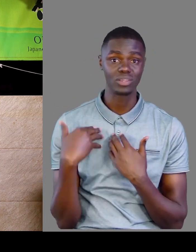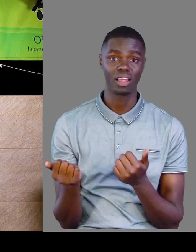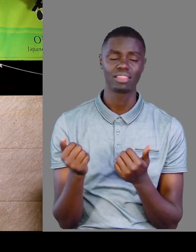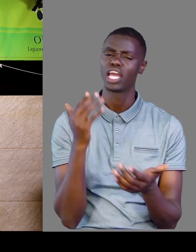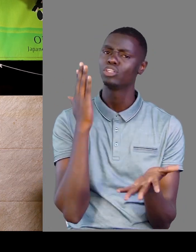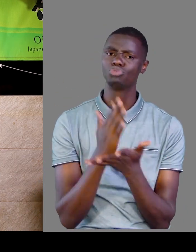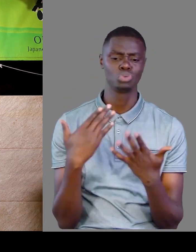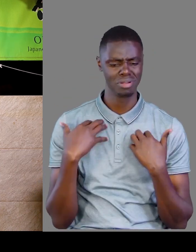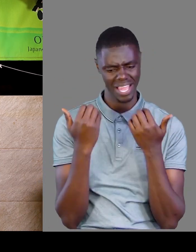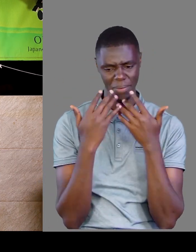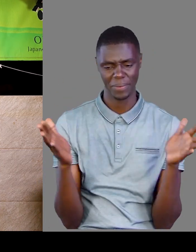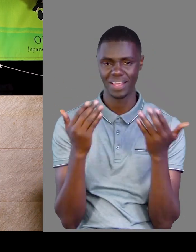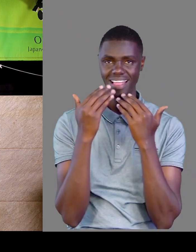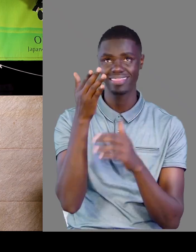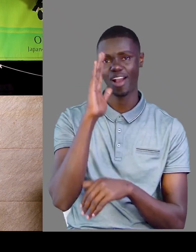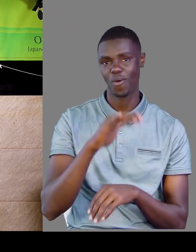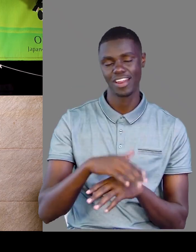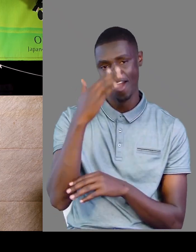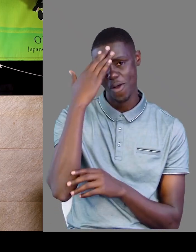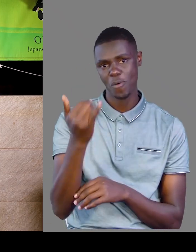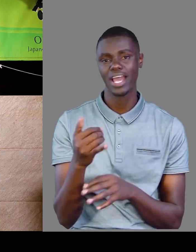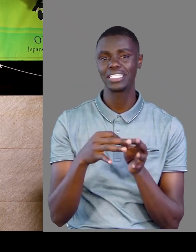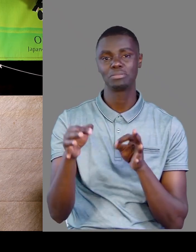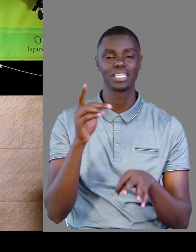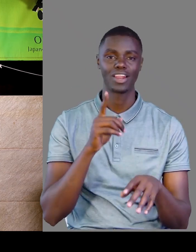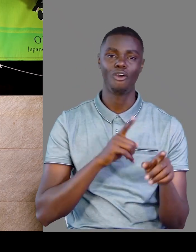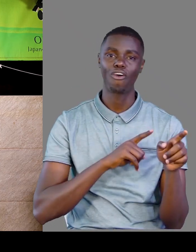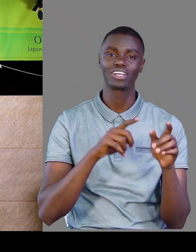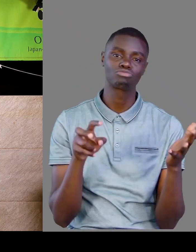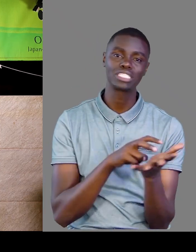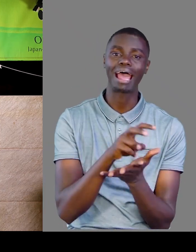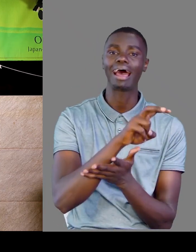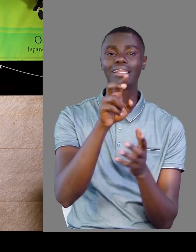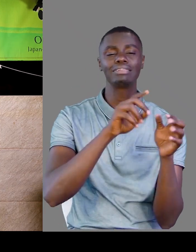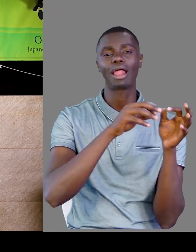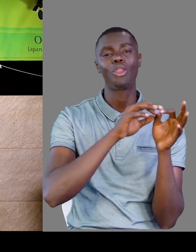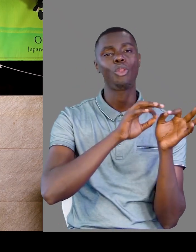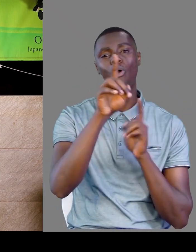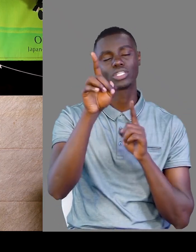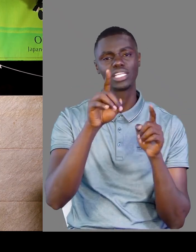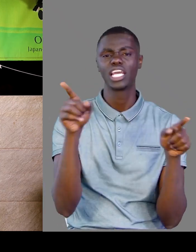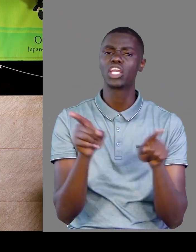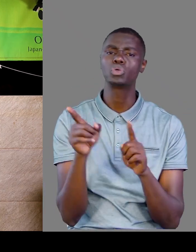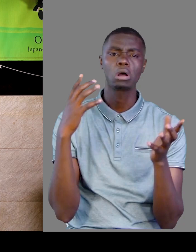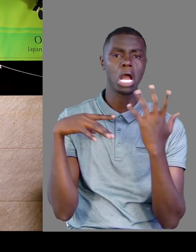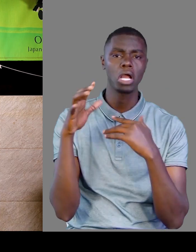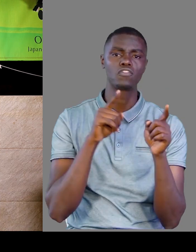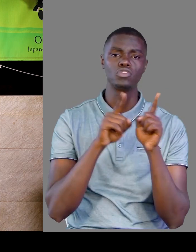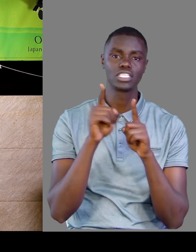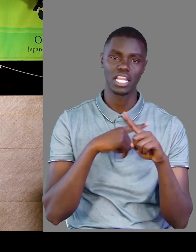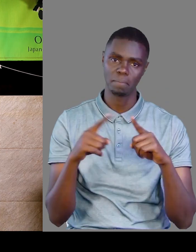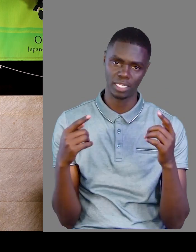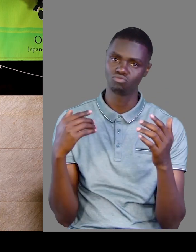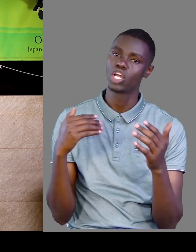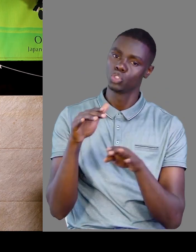healed. Thank God. I've healed because it's been such a long journey and a confusing one as well. But